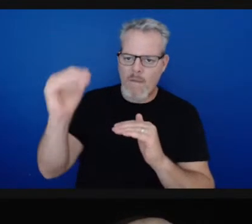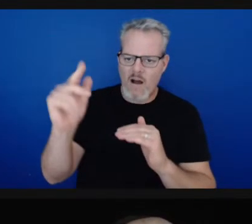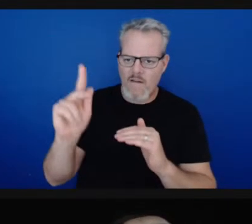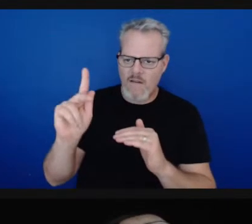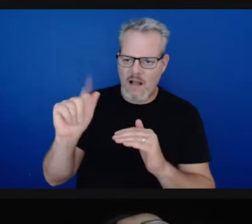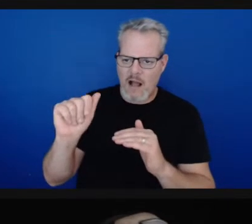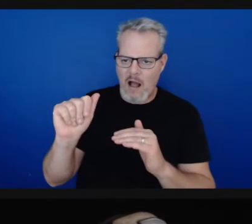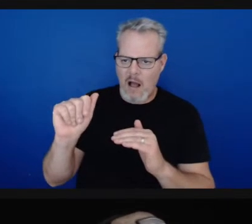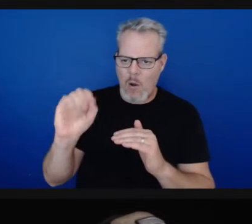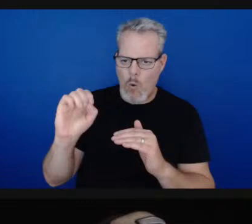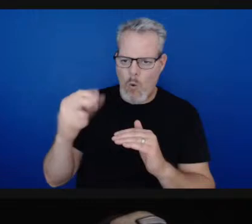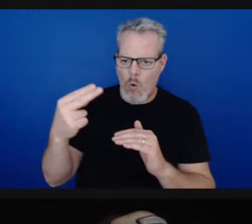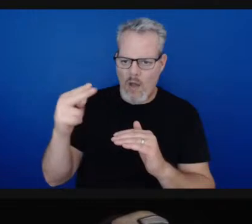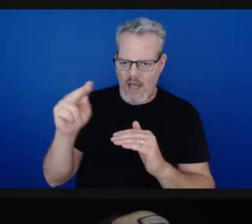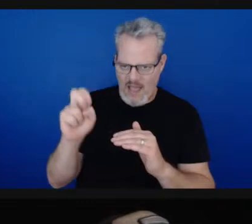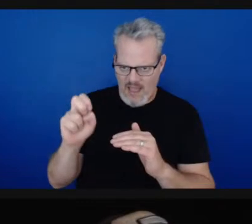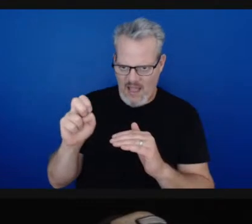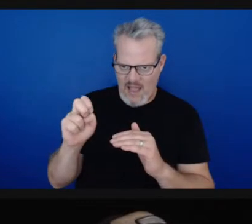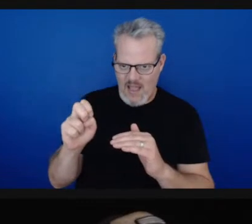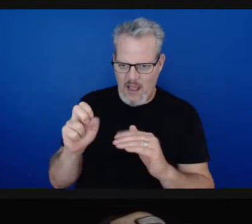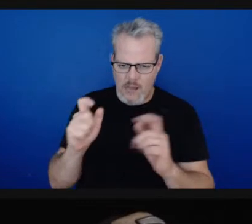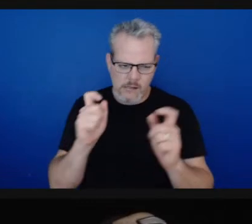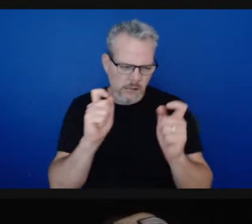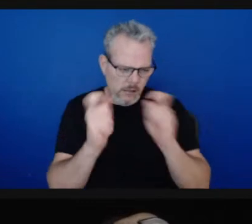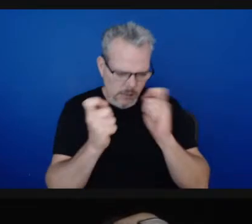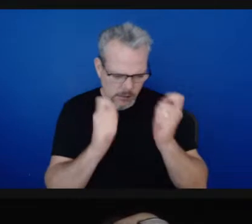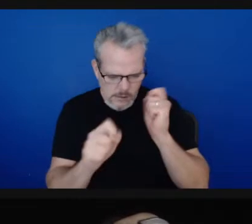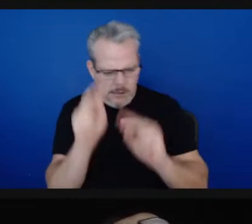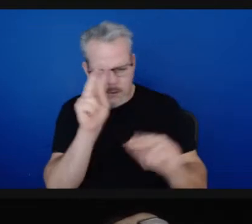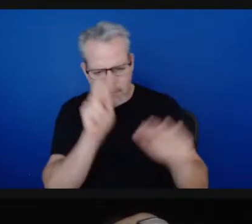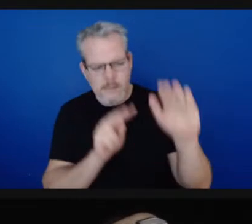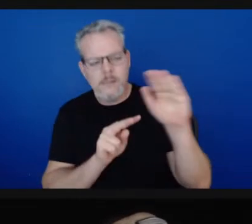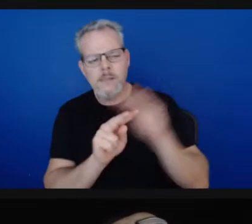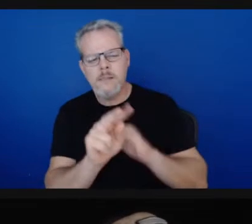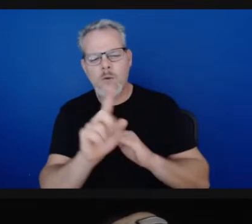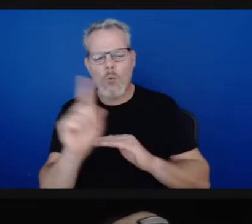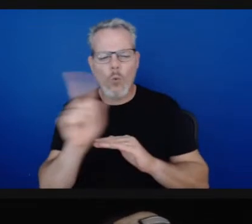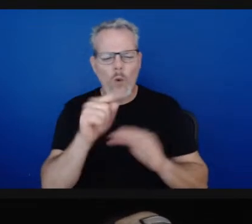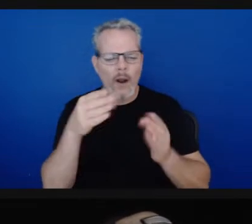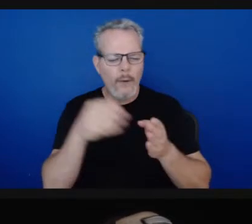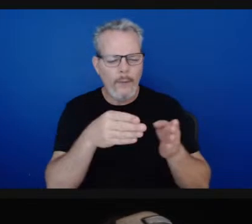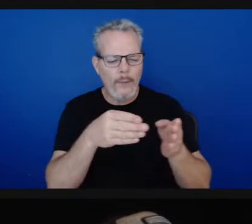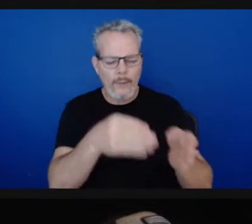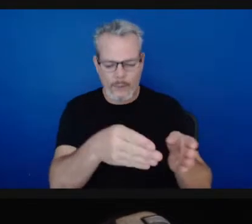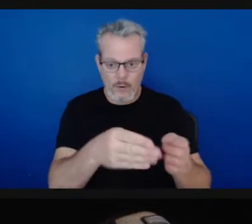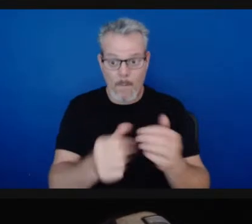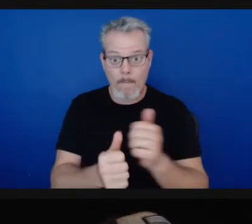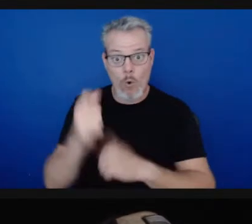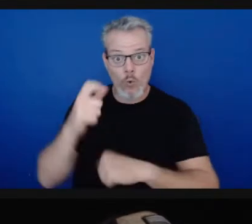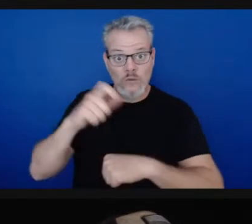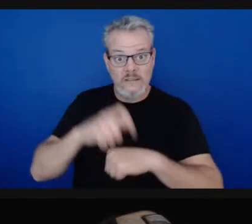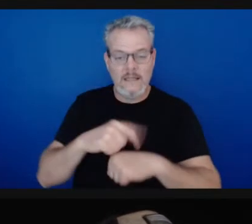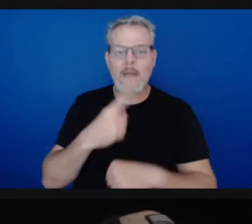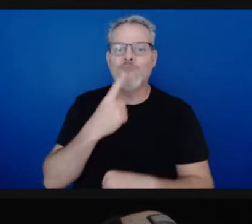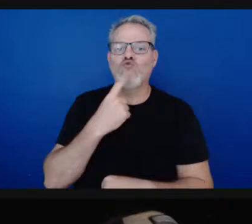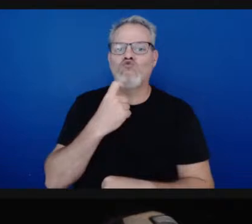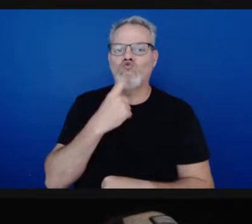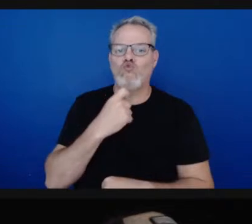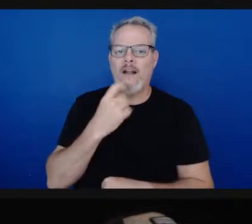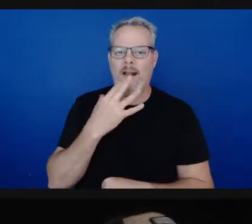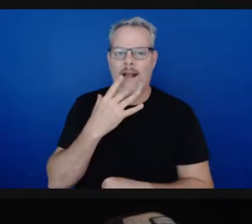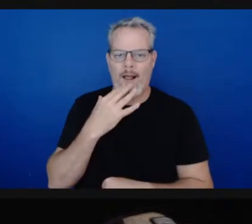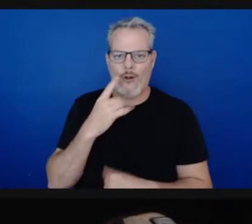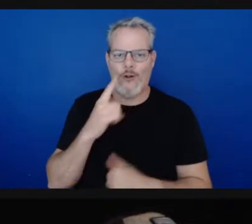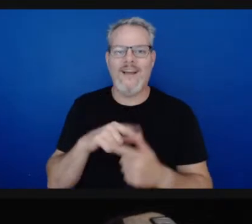do numerical modeling, and where the flow where it goes most of the time, they color red and then yellow, and then eventually